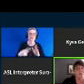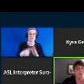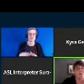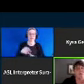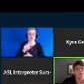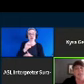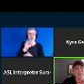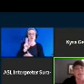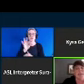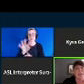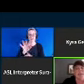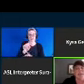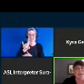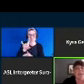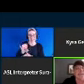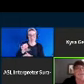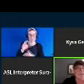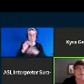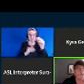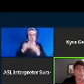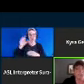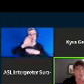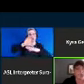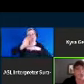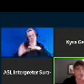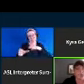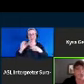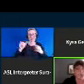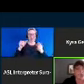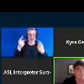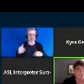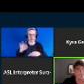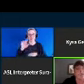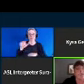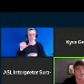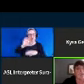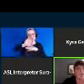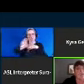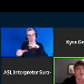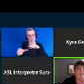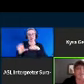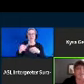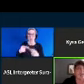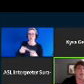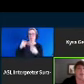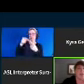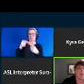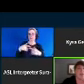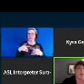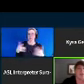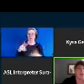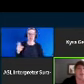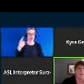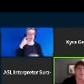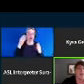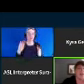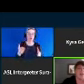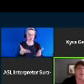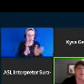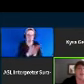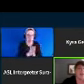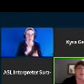collapse in Florida, that was more of a unique type of event for us. The governor requested an emergency